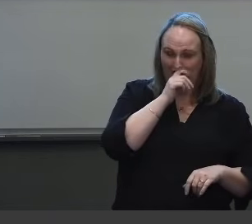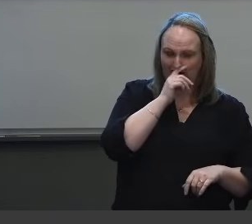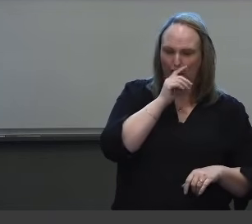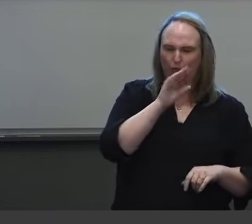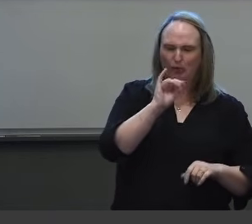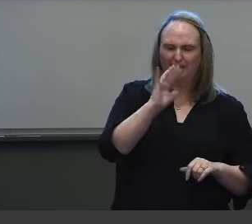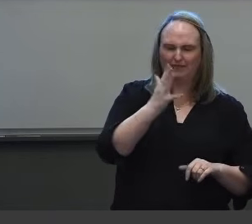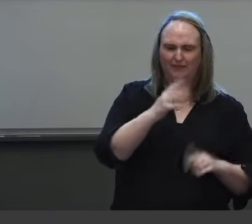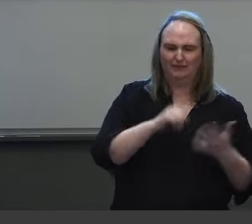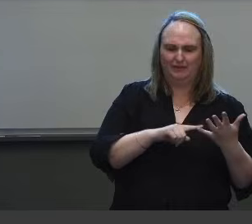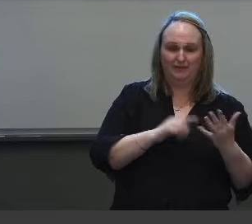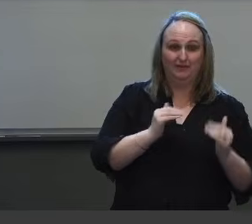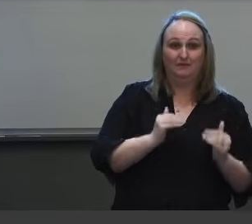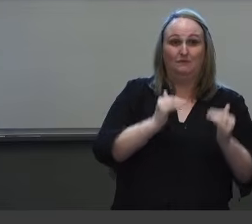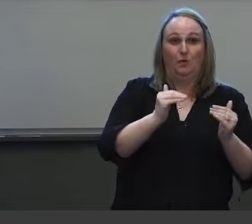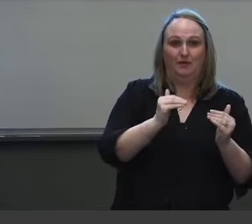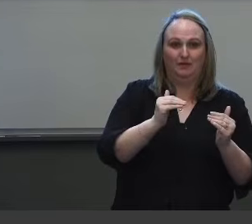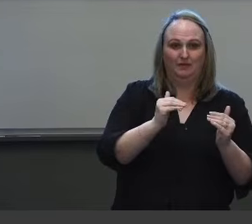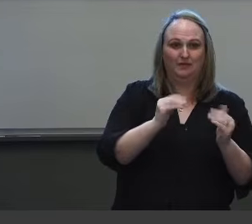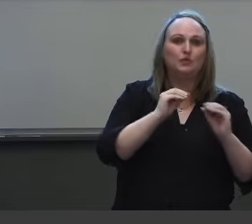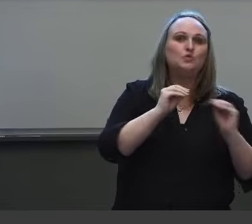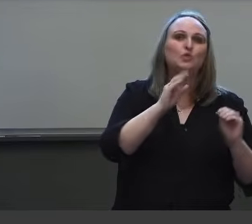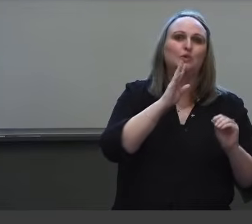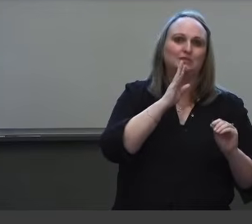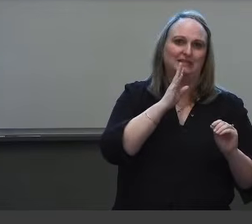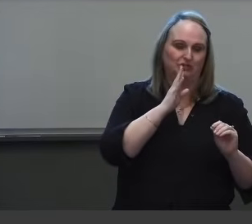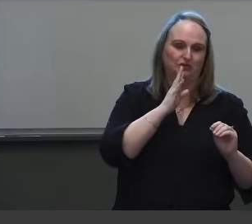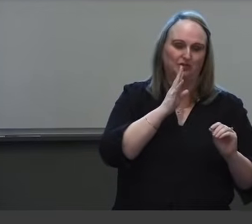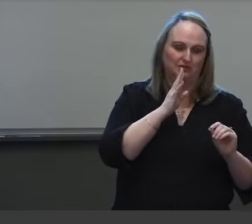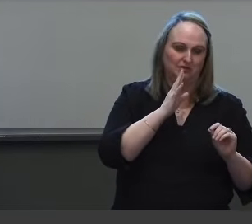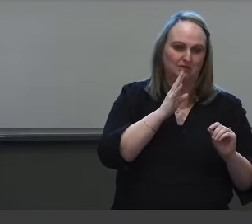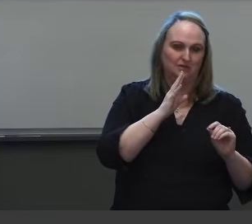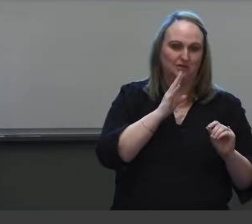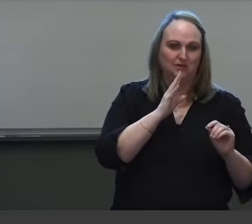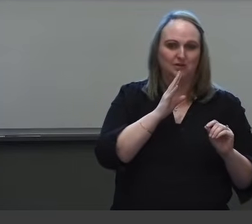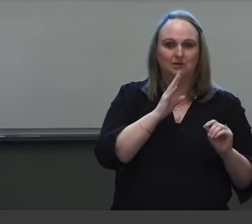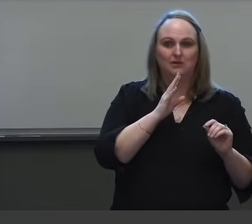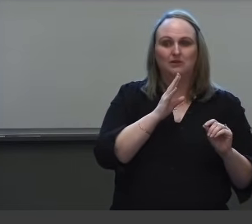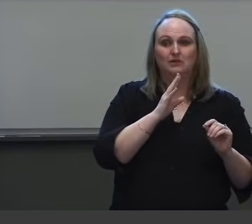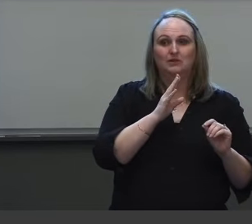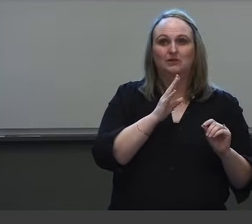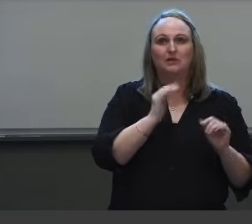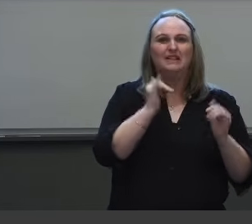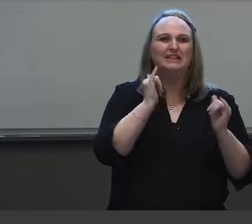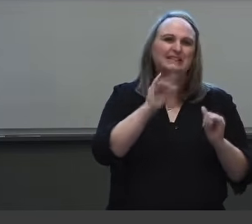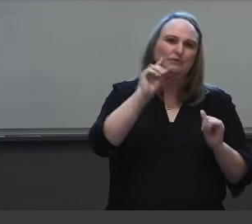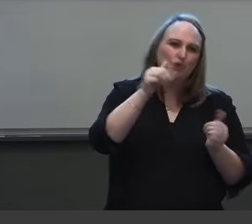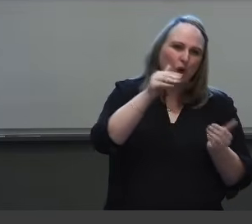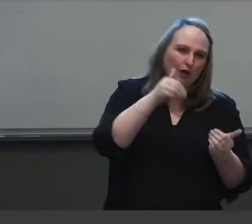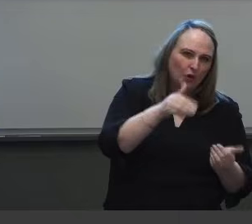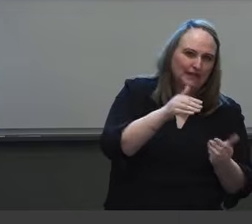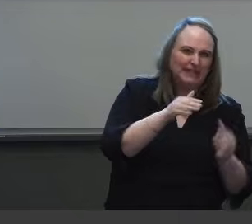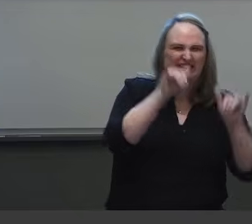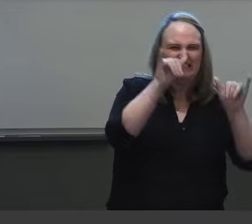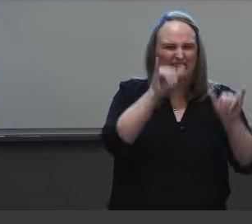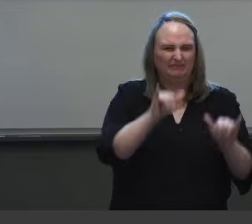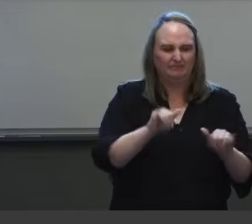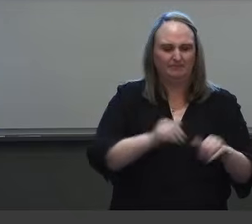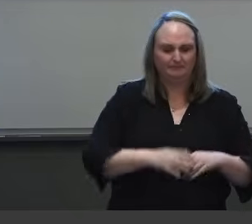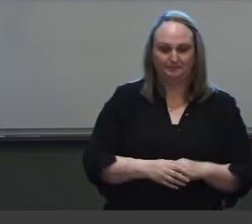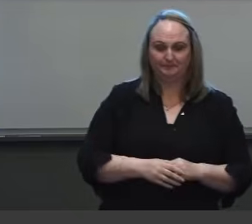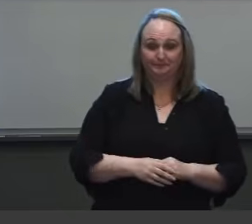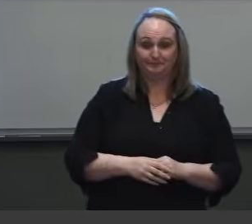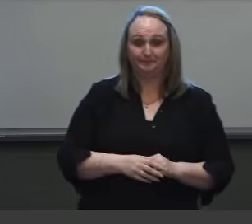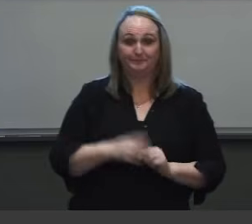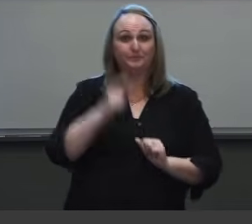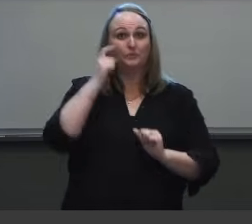the fifth condition. The fourth condition is there was no speech at all. And we did this exact same thing for dog barking. And so what we found